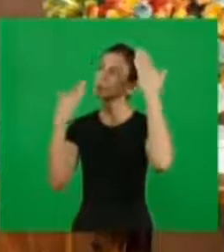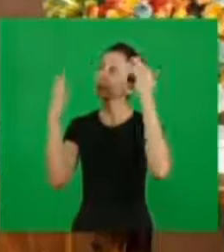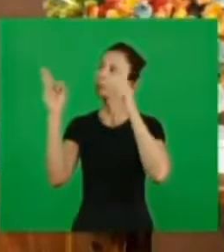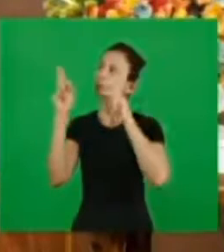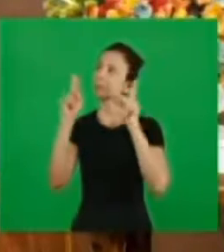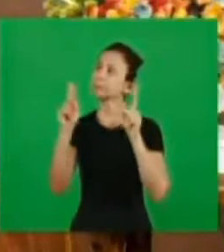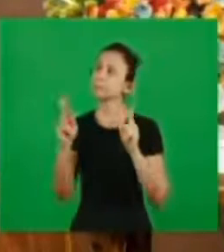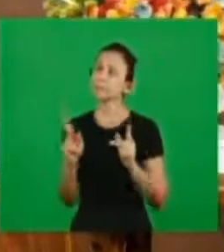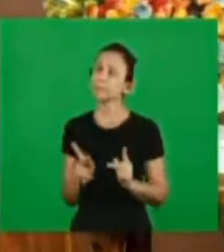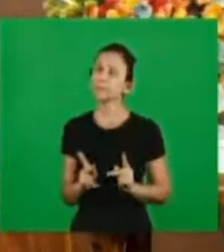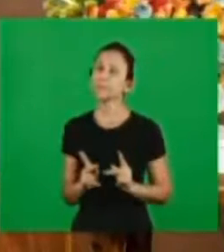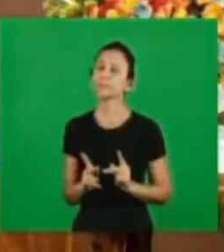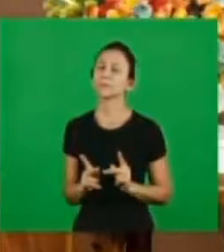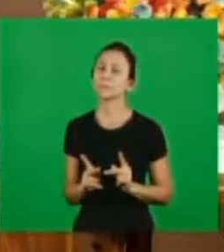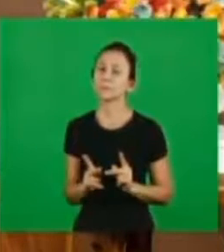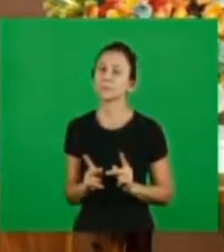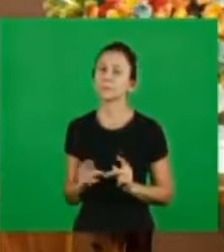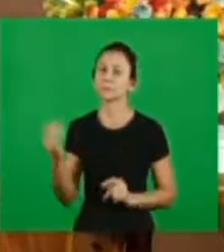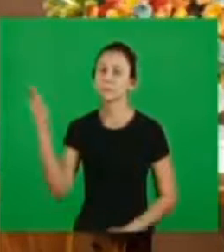grace and peace.